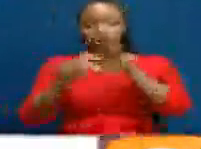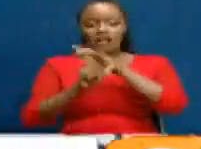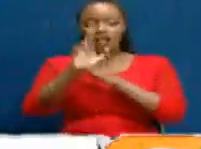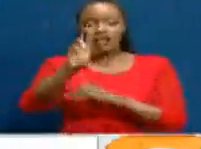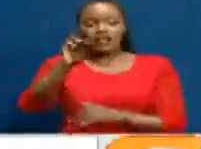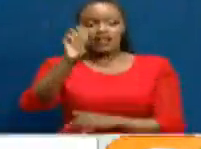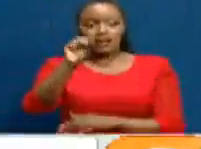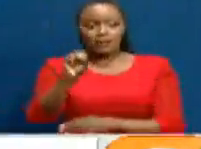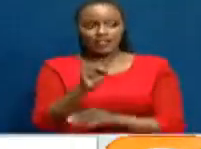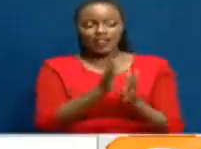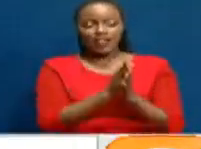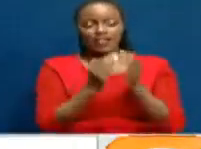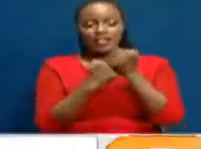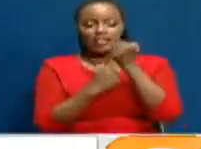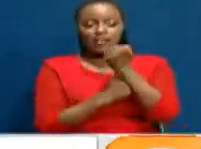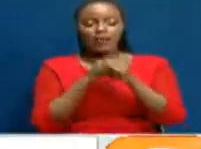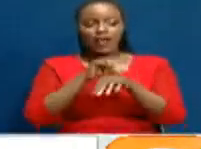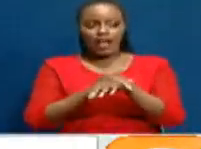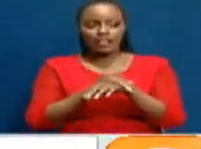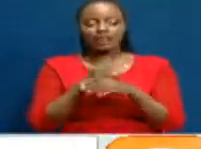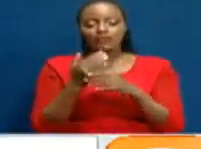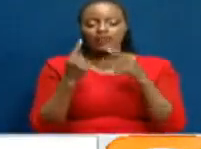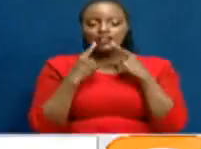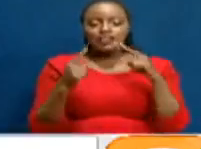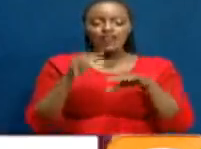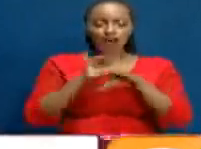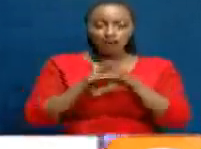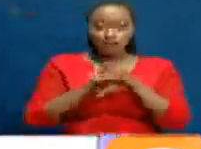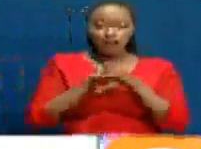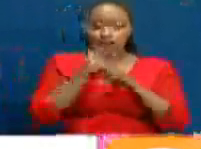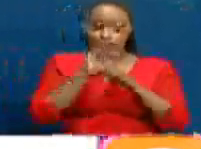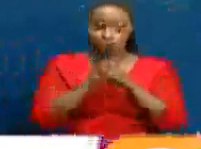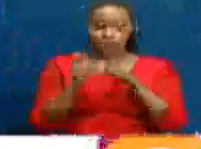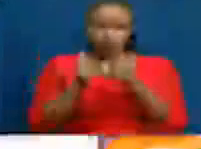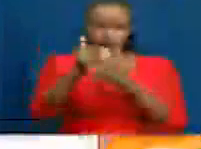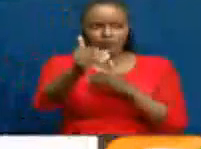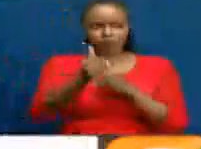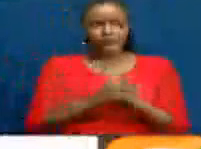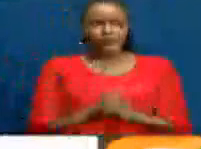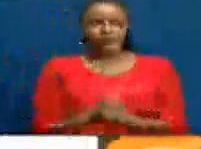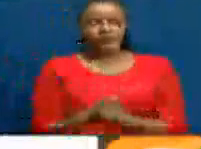Royal Media Services na mashabiki wamepata hadi ya matangazo bora zaidi kuendelea mbele.